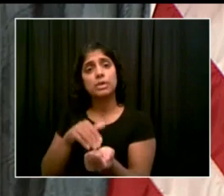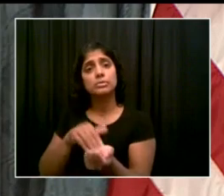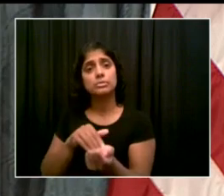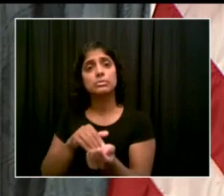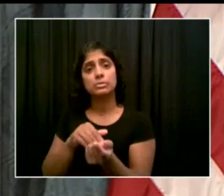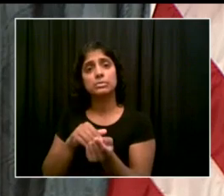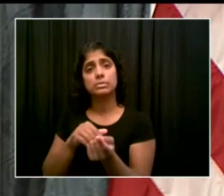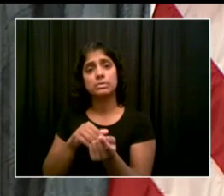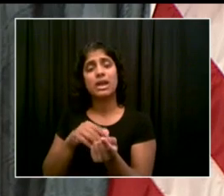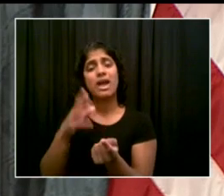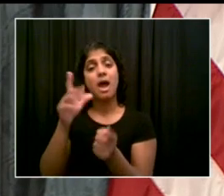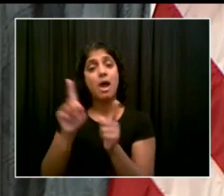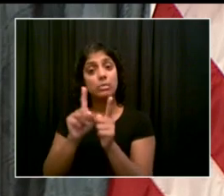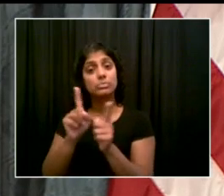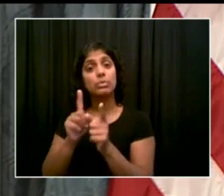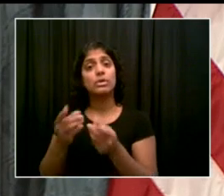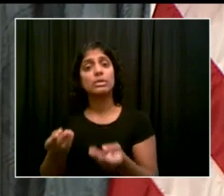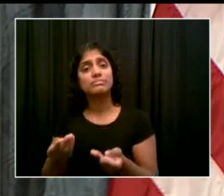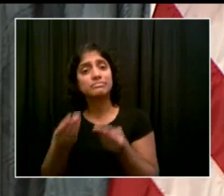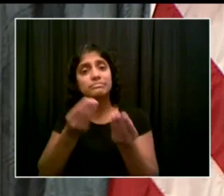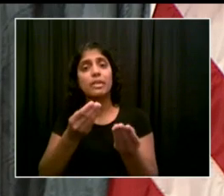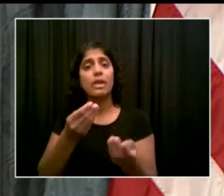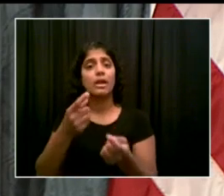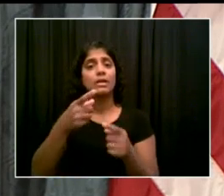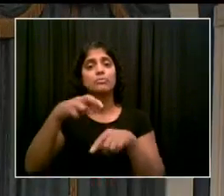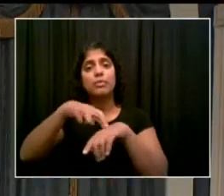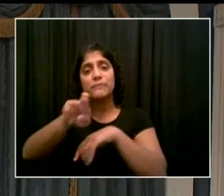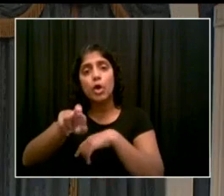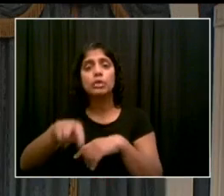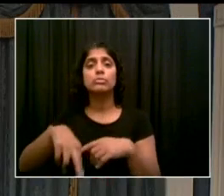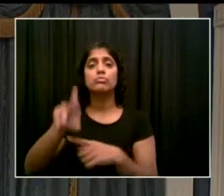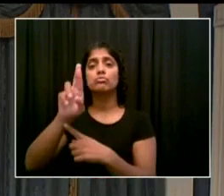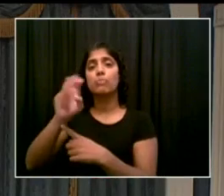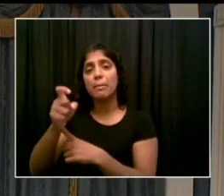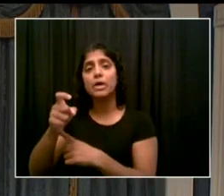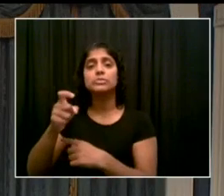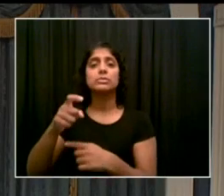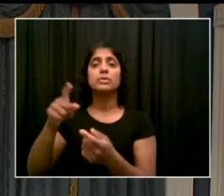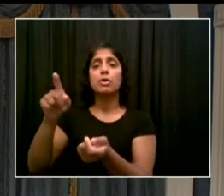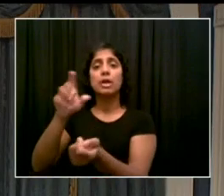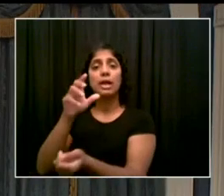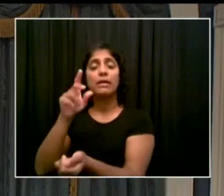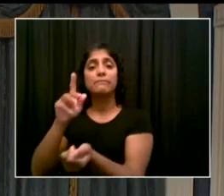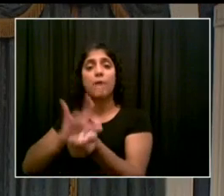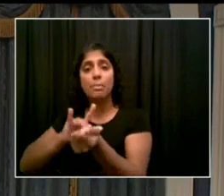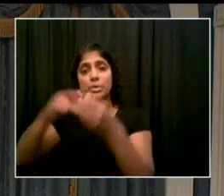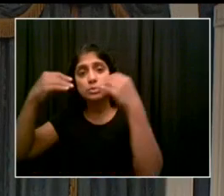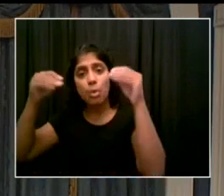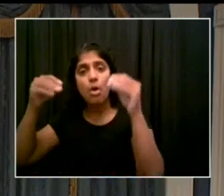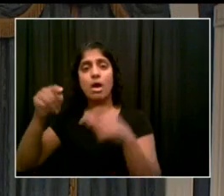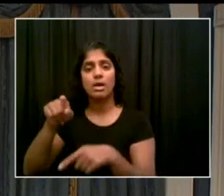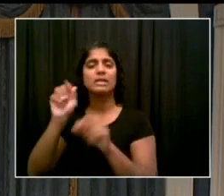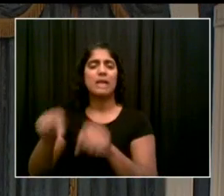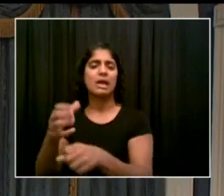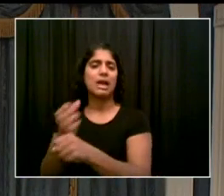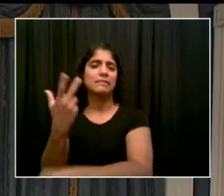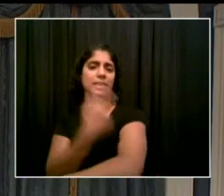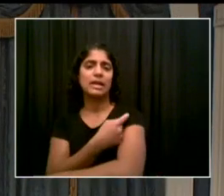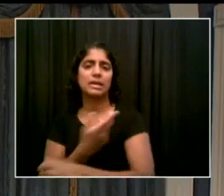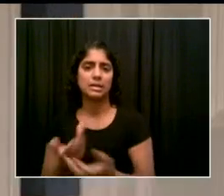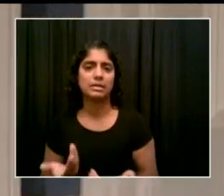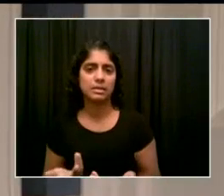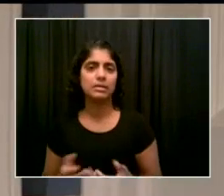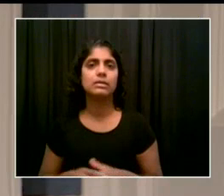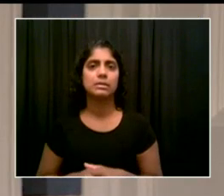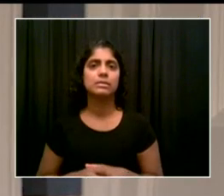of the urgency that we feel around vaccination. Thank you. Dr. Katz. I would just add as an active clinician that when I talk